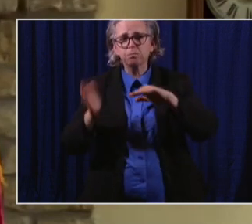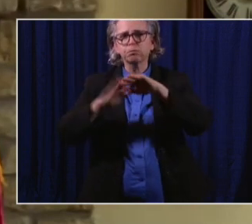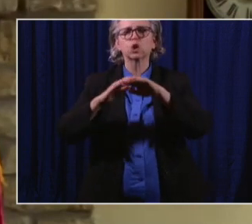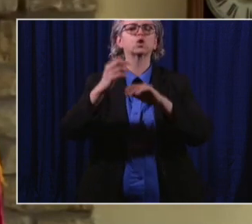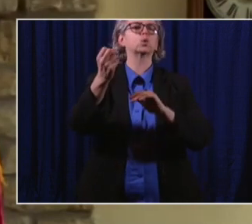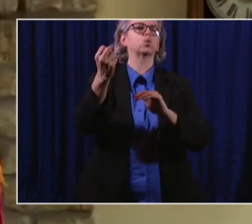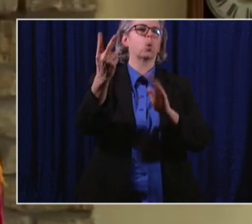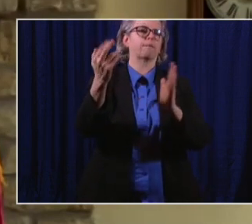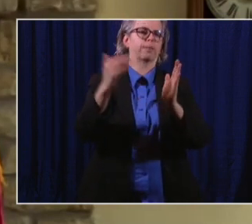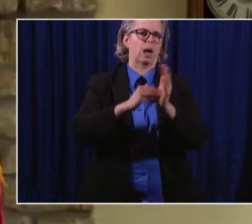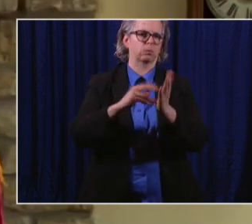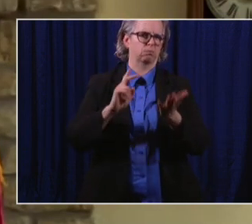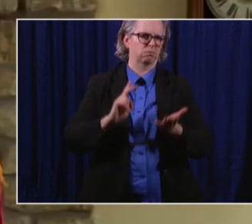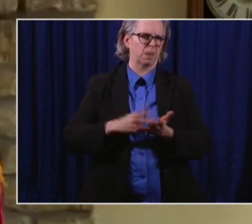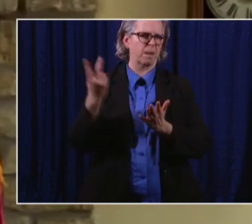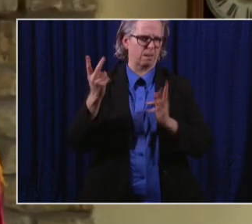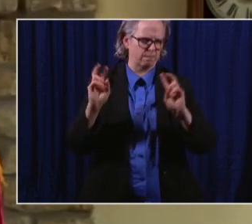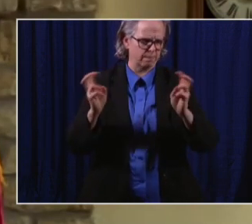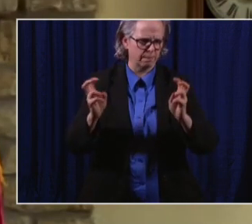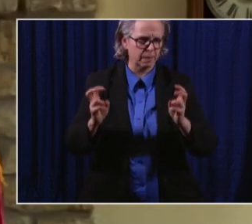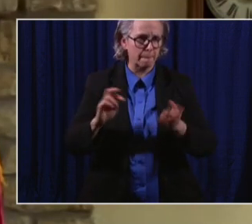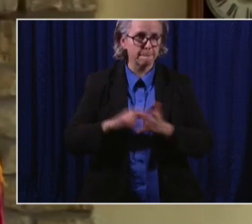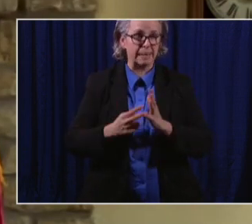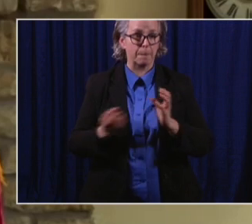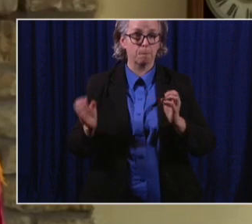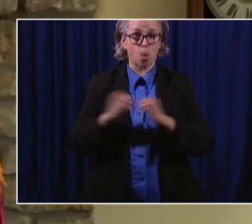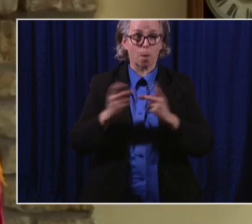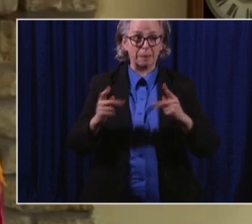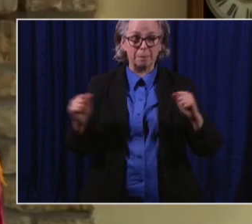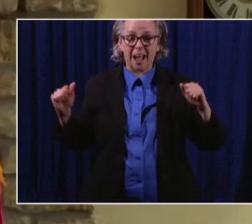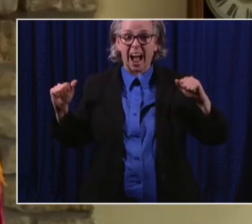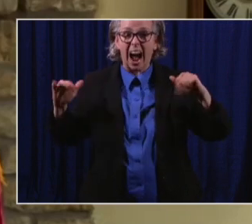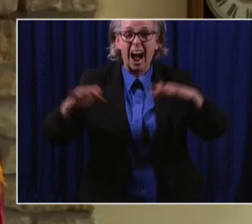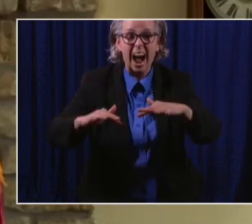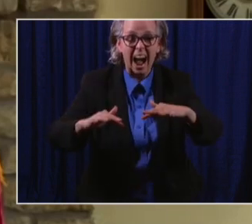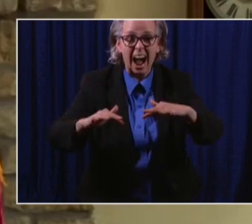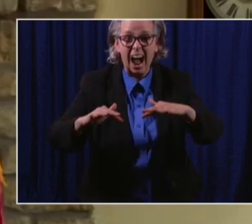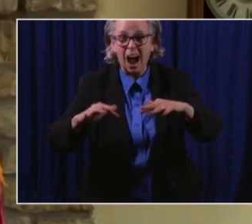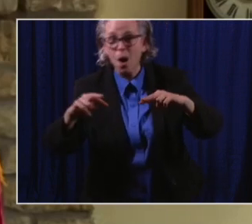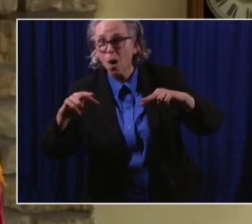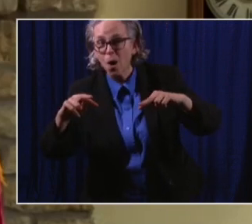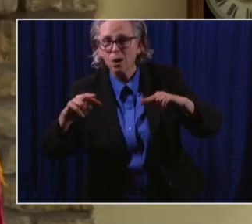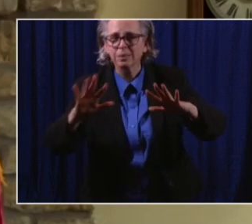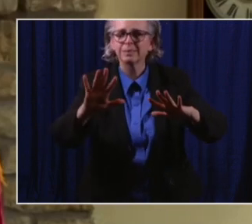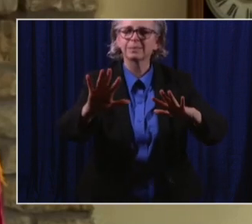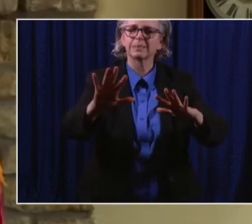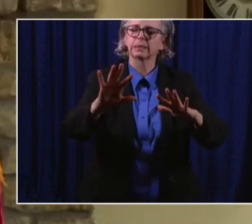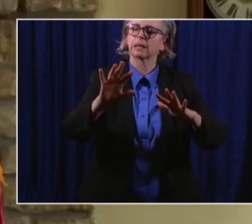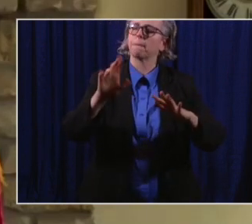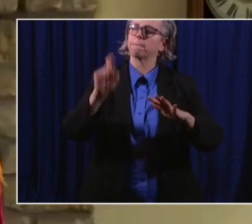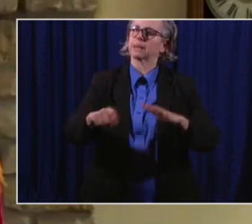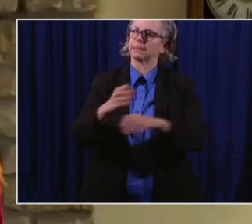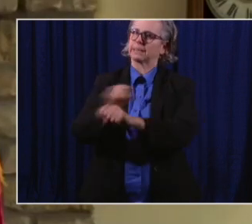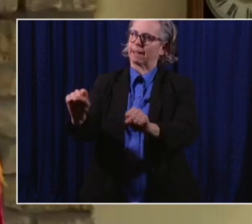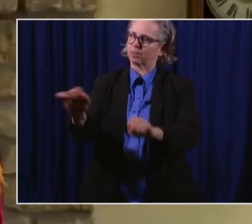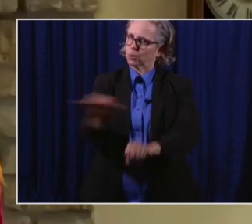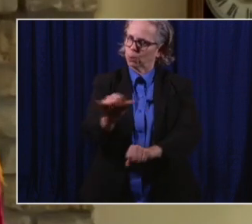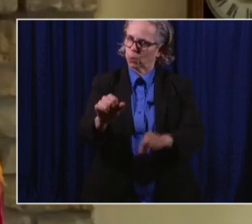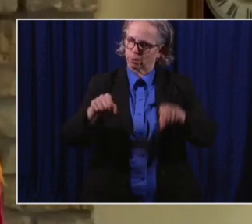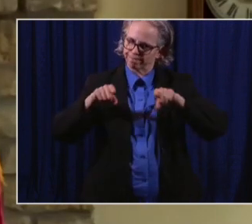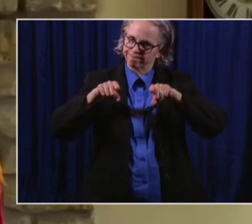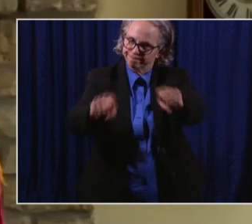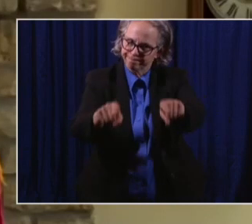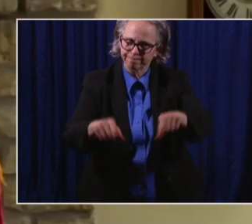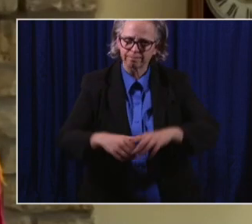in Ohio the opportunity to go, but also do it in a safe way. And I think we're probably at where we're going to